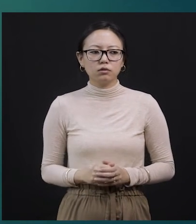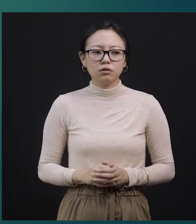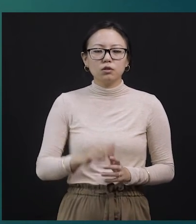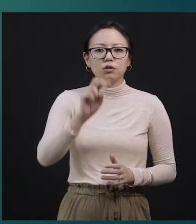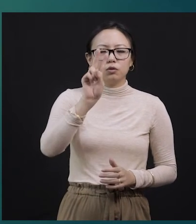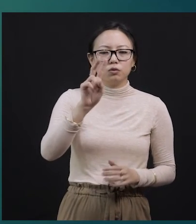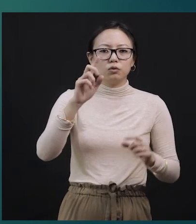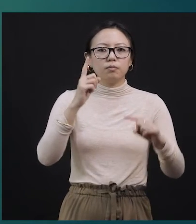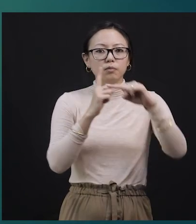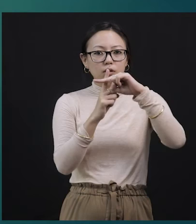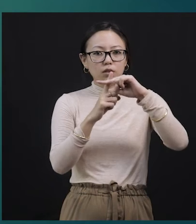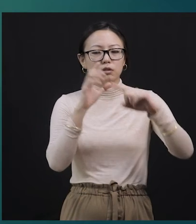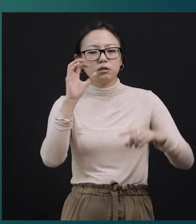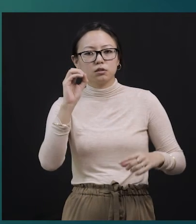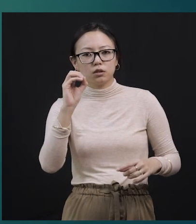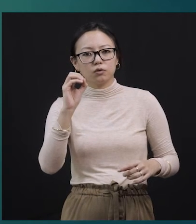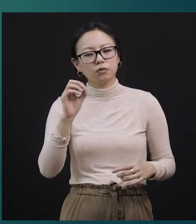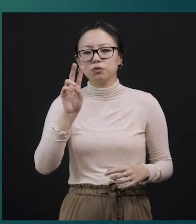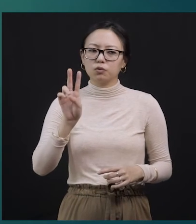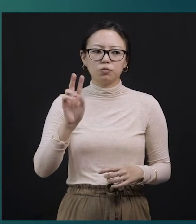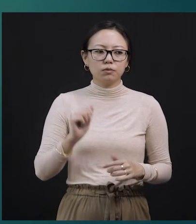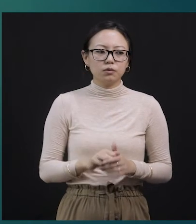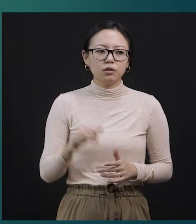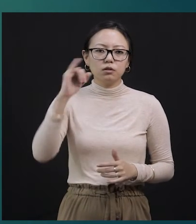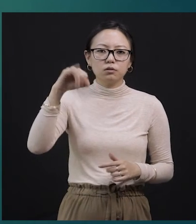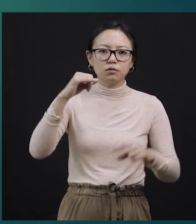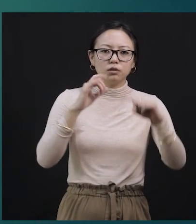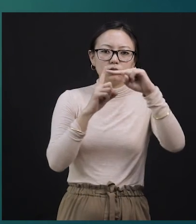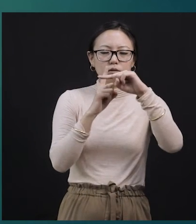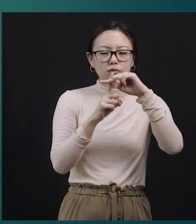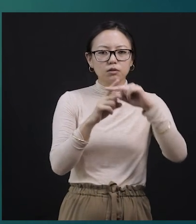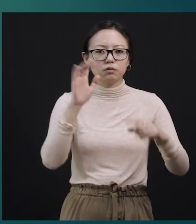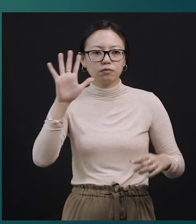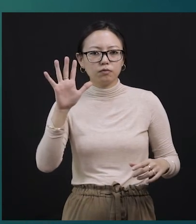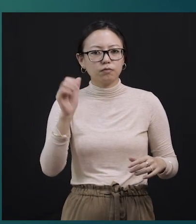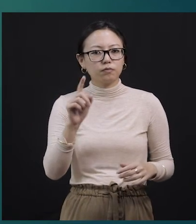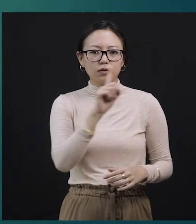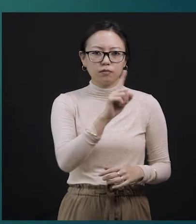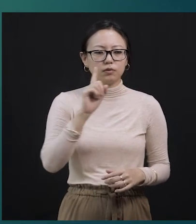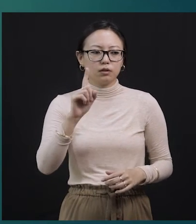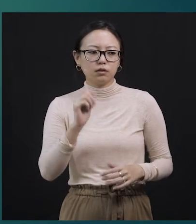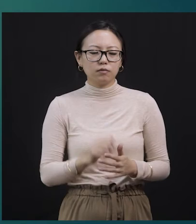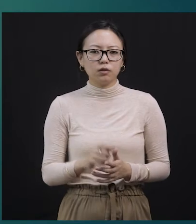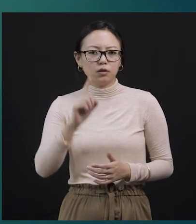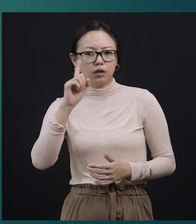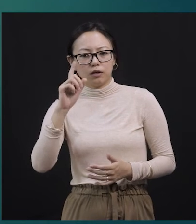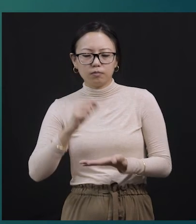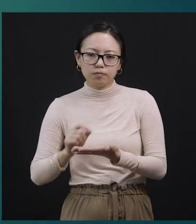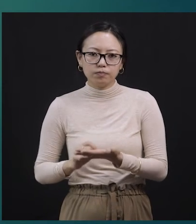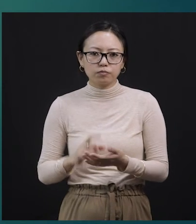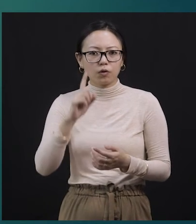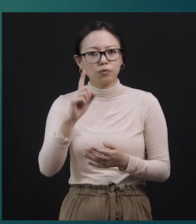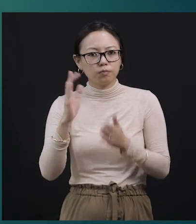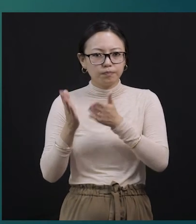it is. 2 plus 0, 2. 6 plus 5, 11, 1, and carry 1 you have along with